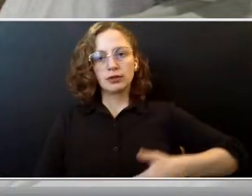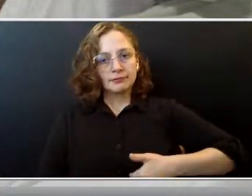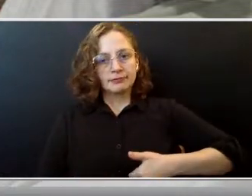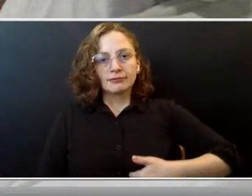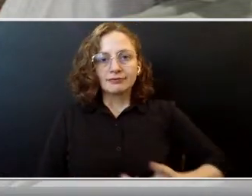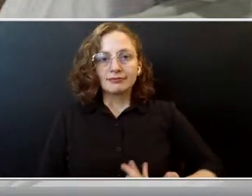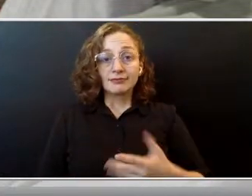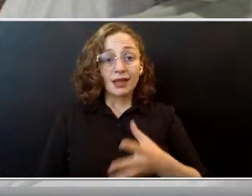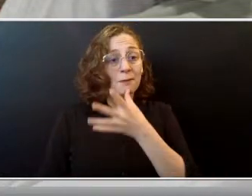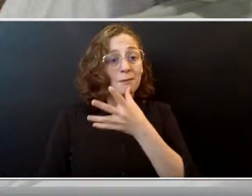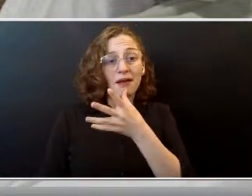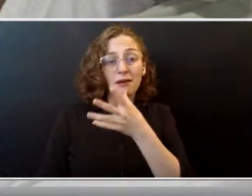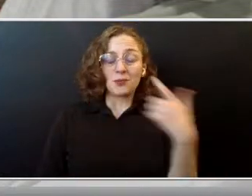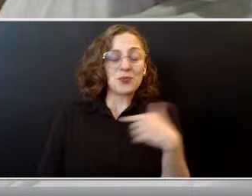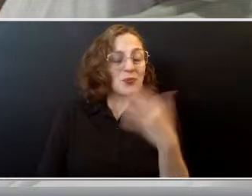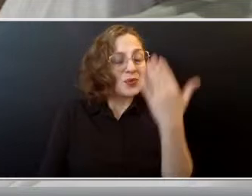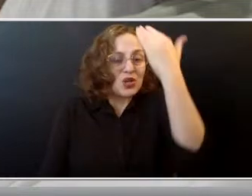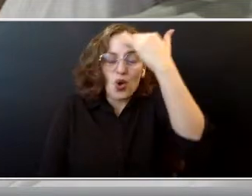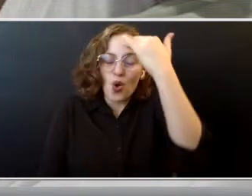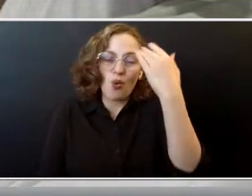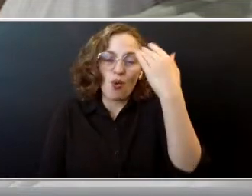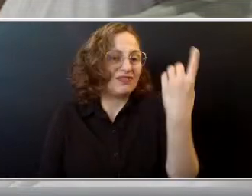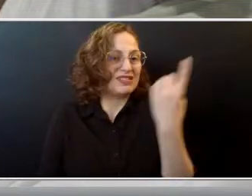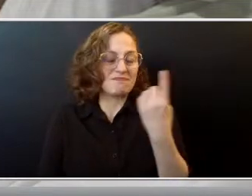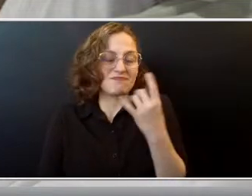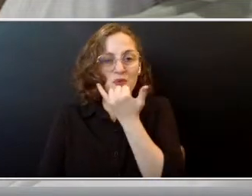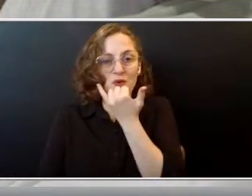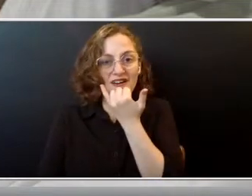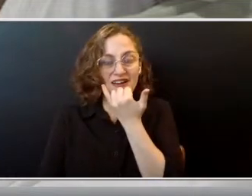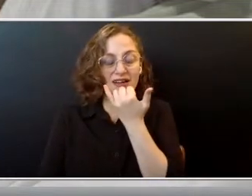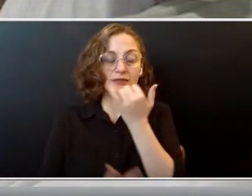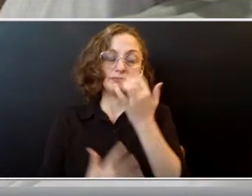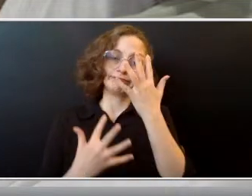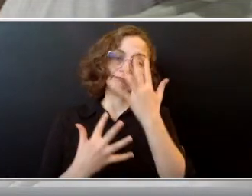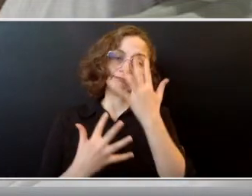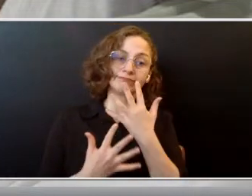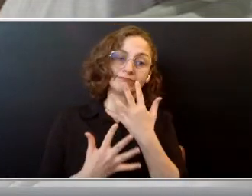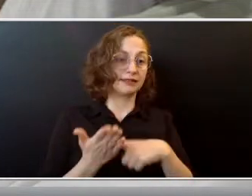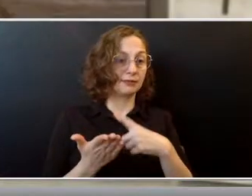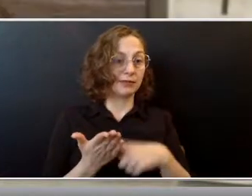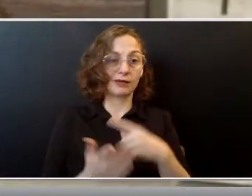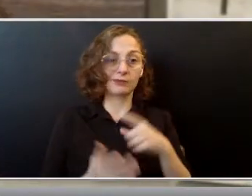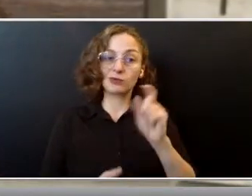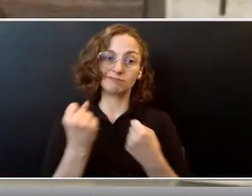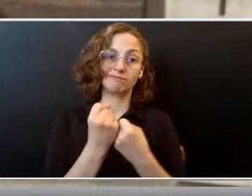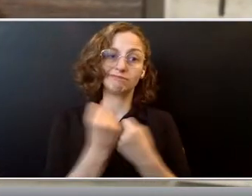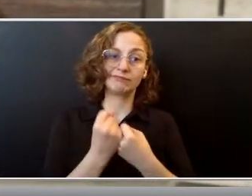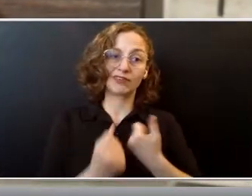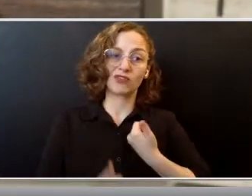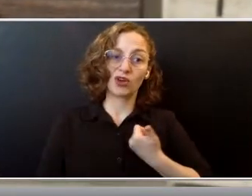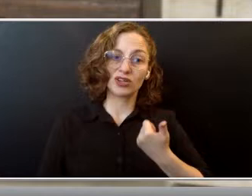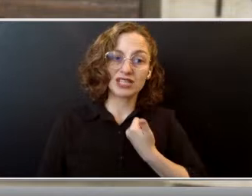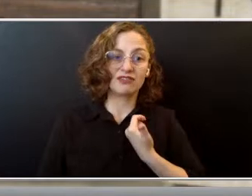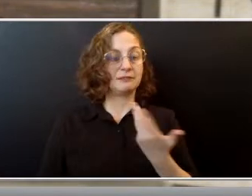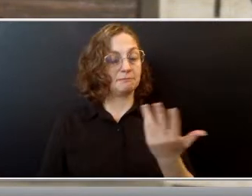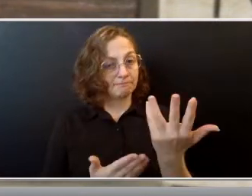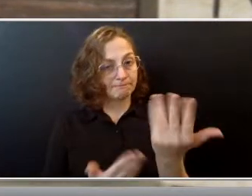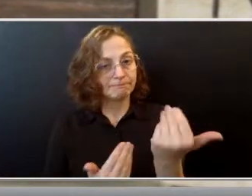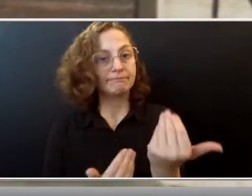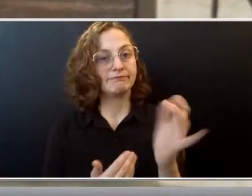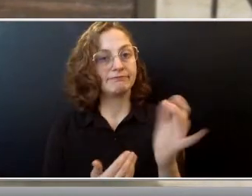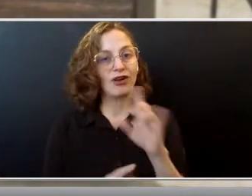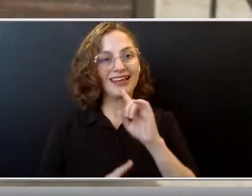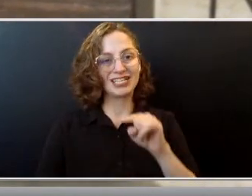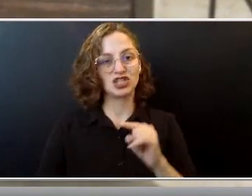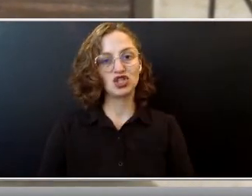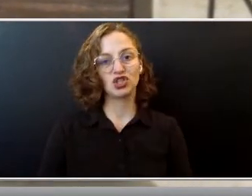wrong. And unfortunately, sometimes we have to be our own advocate and push for the answers that we need. It was Jade's persistence that landed them here